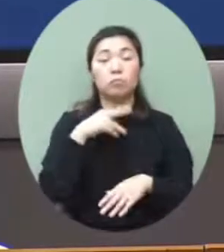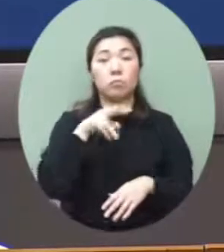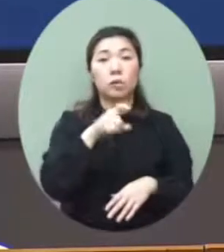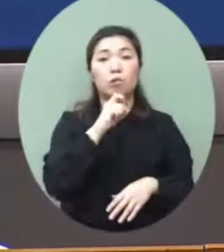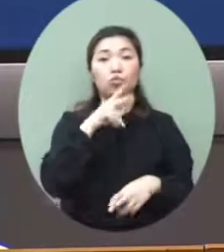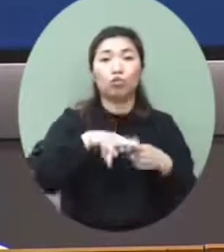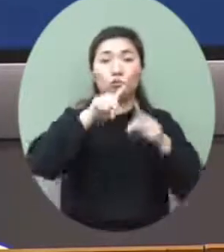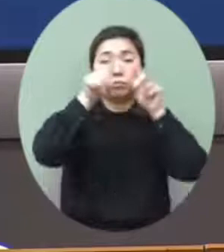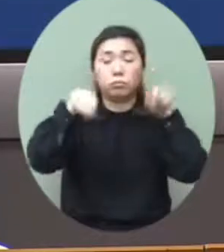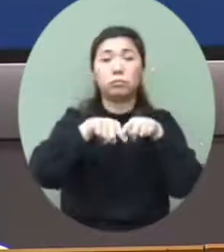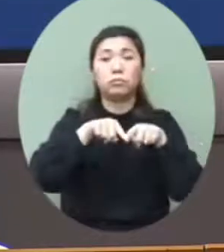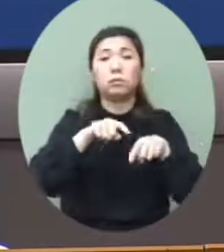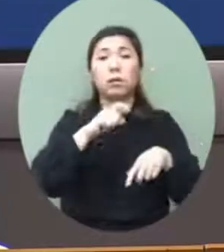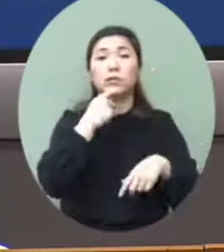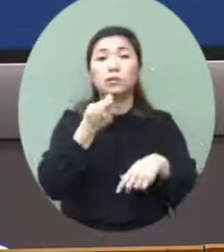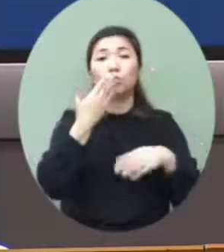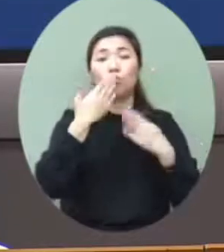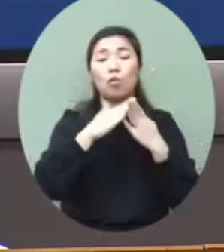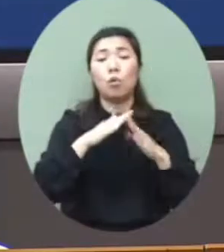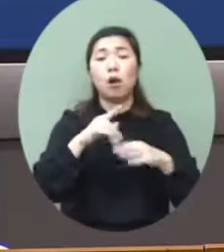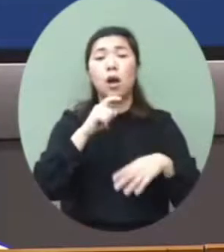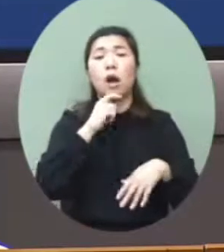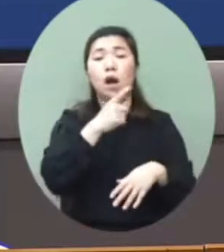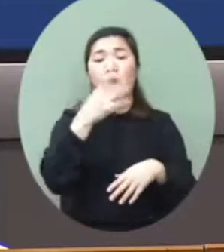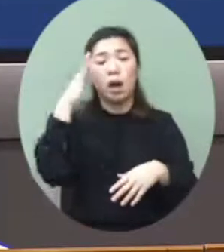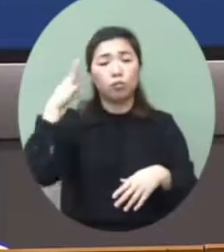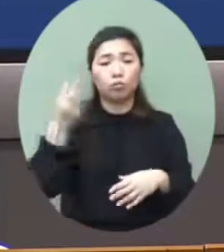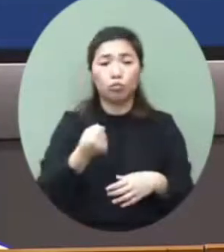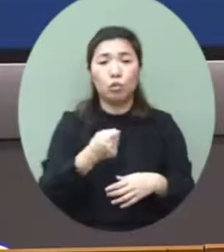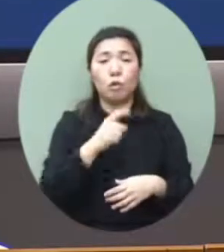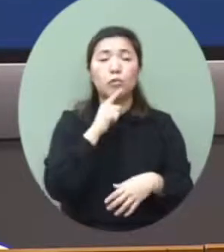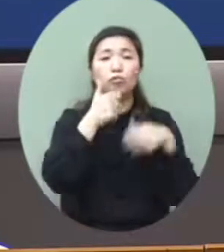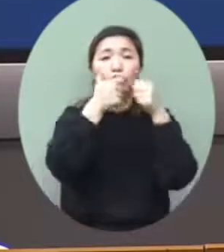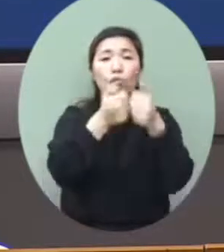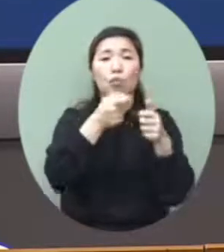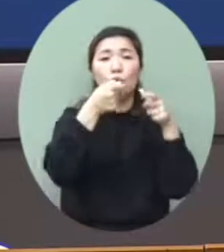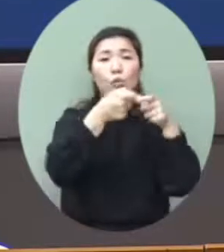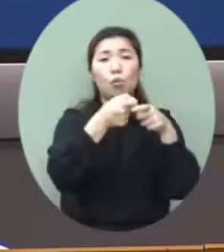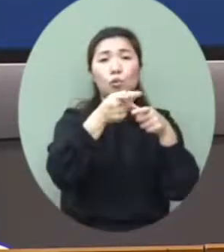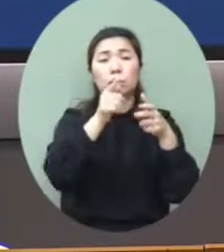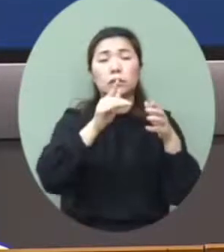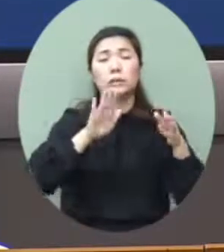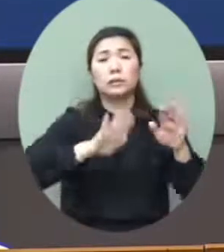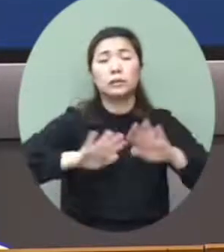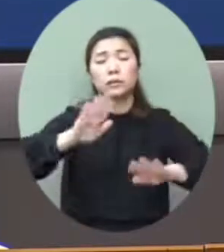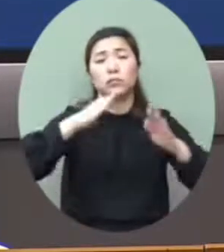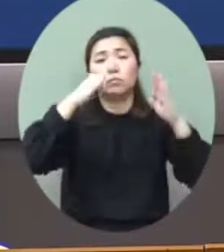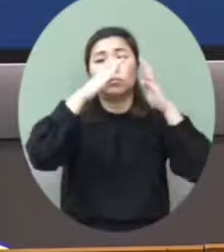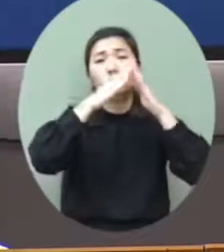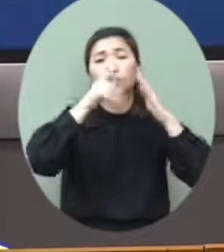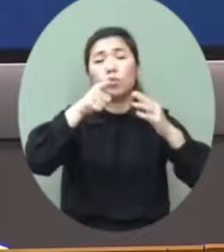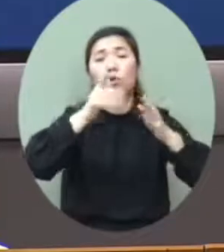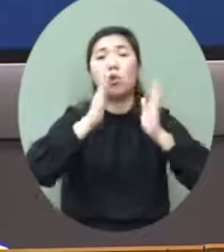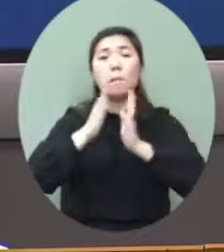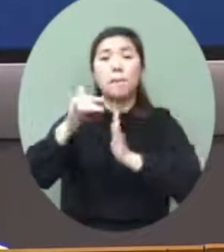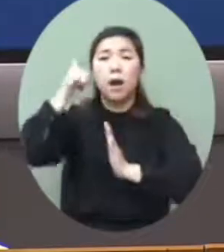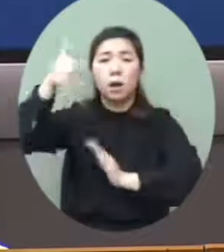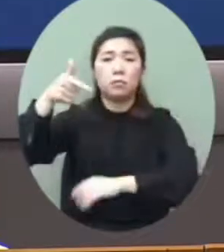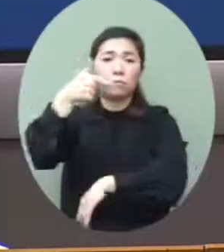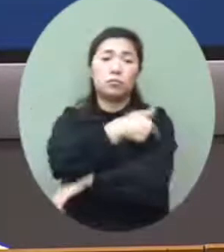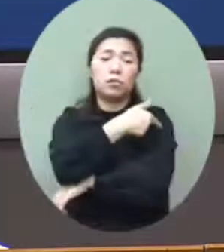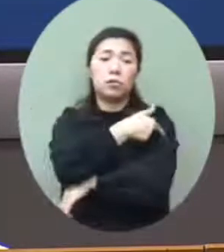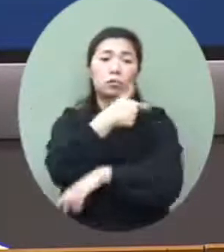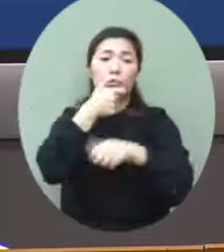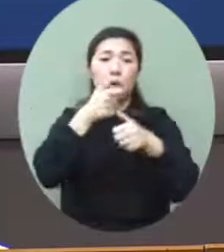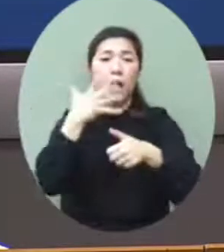children. I just saw a letter from a primary school principal to